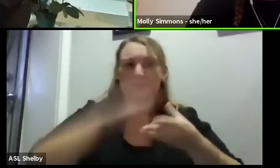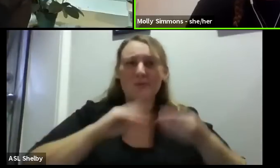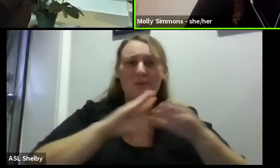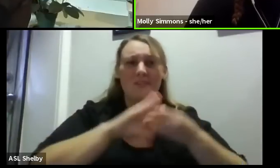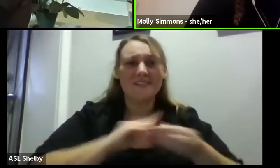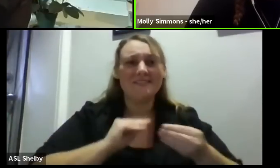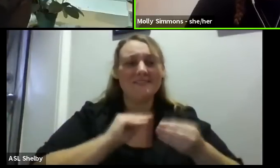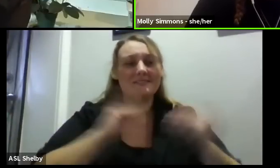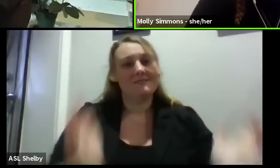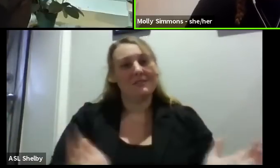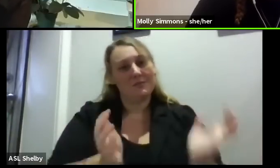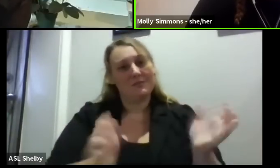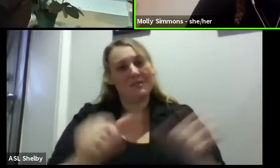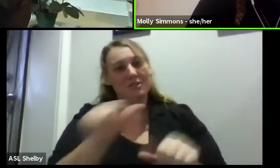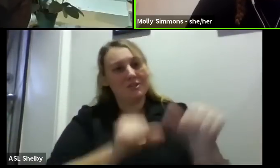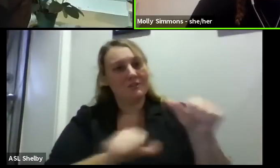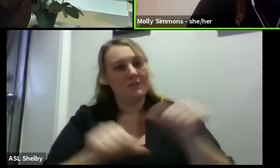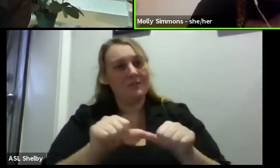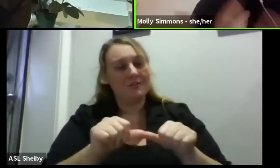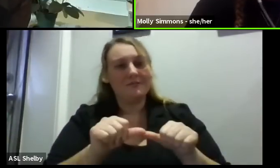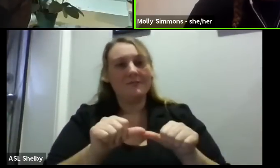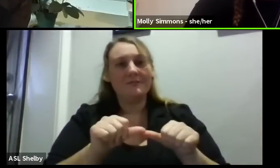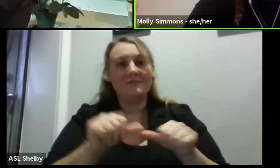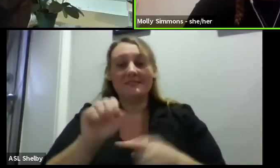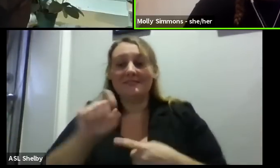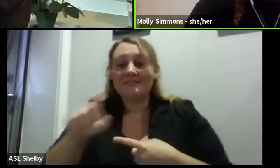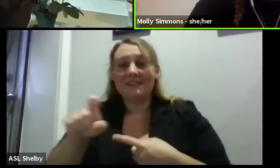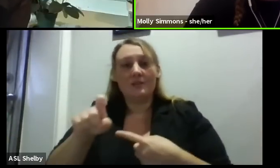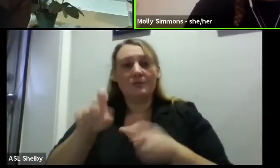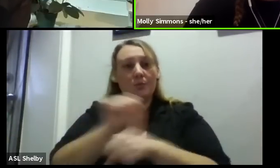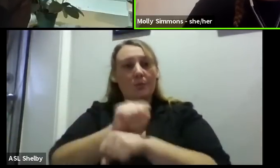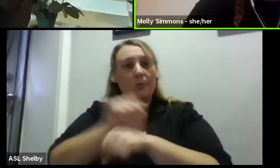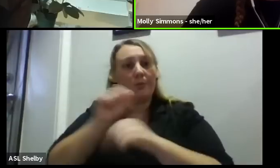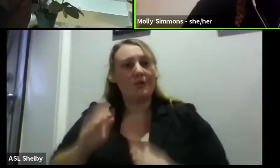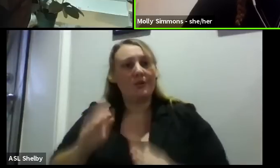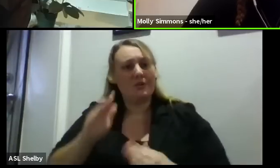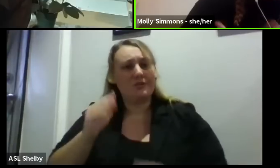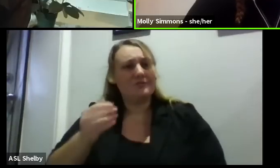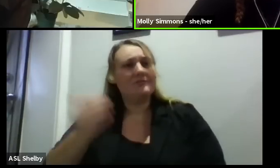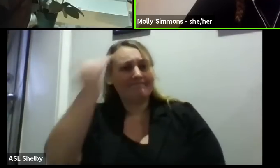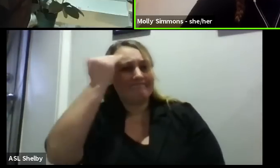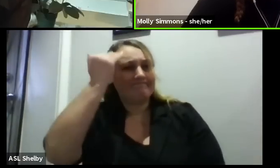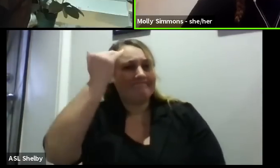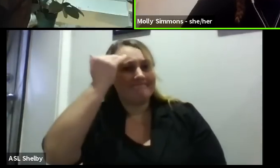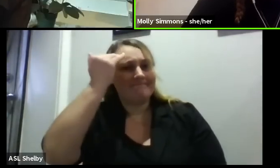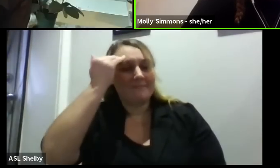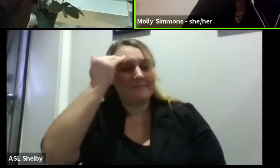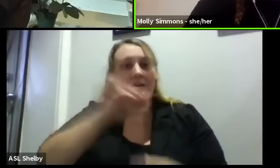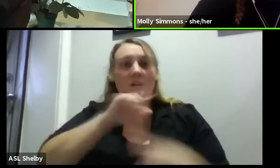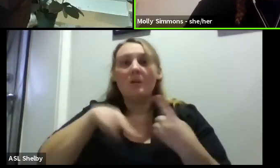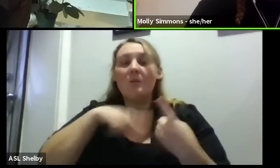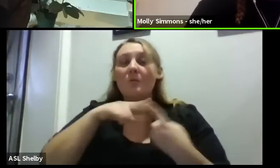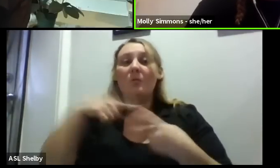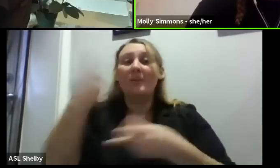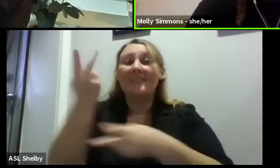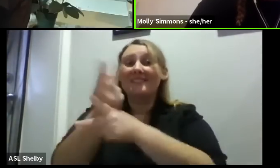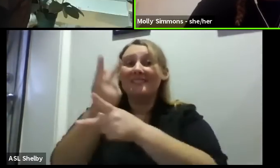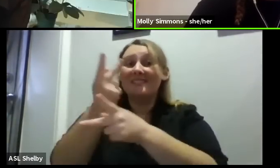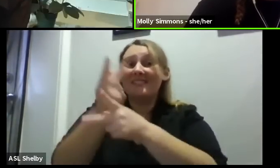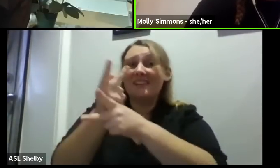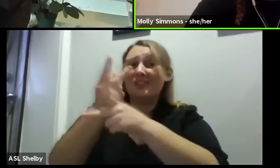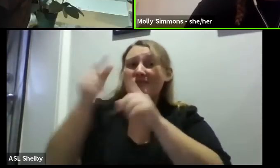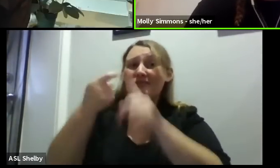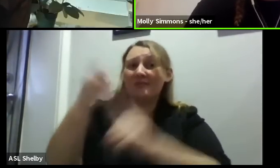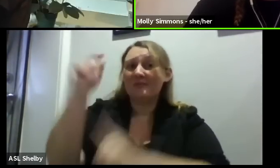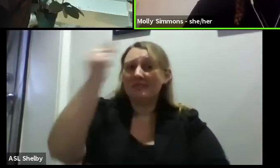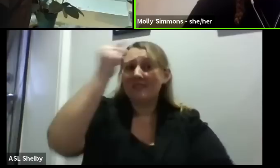up. No one knows more than sex workers that when institutional care fails, we are there to pick up the slack and to provide care and